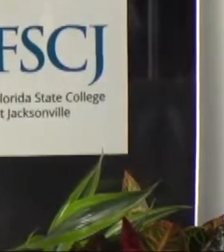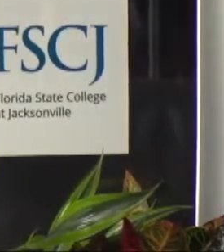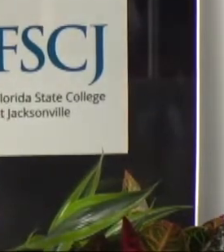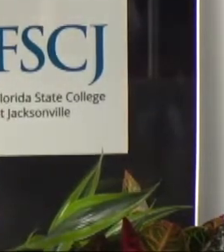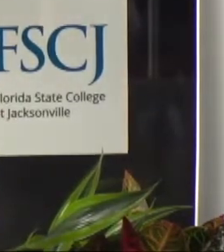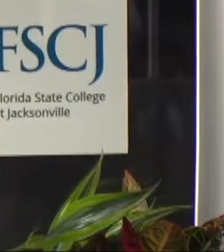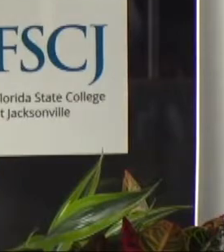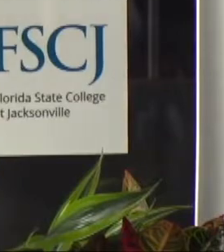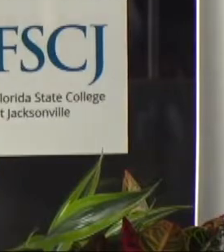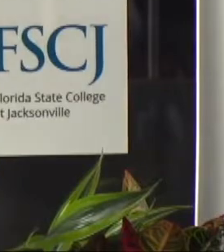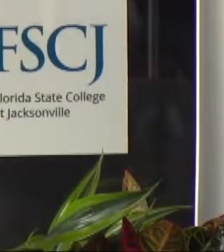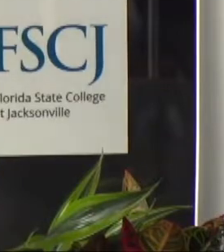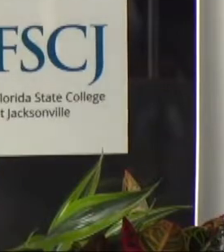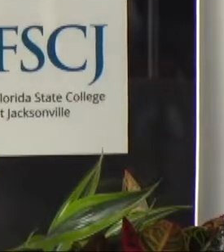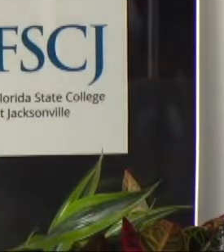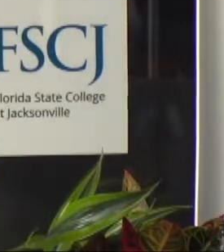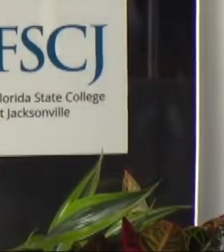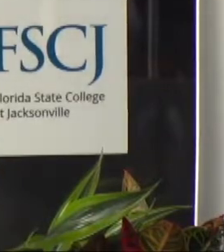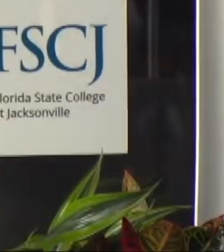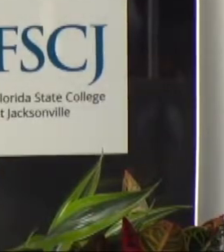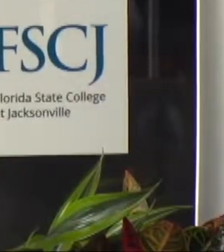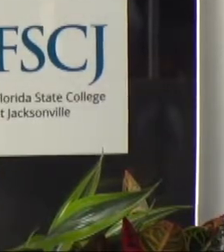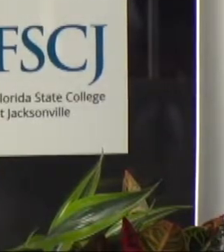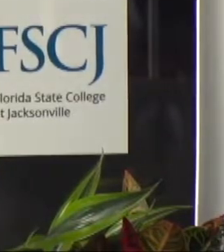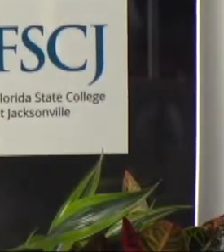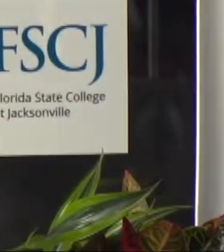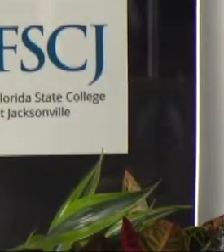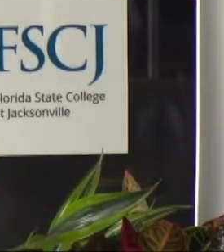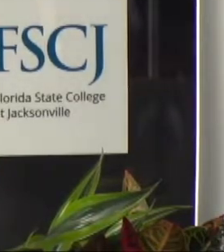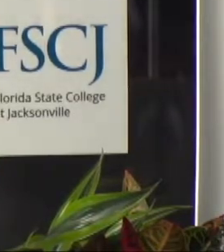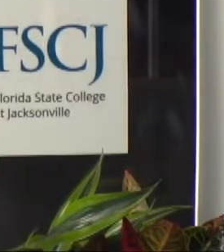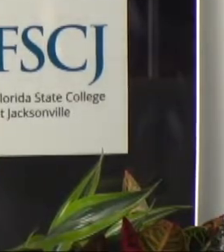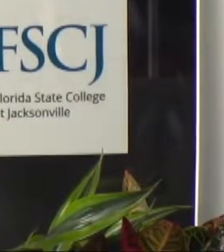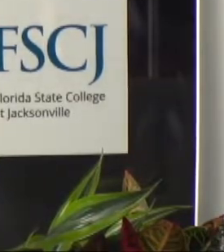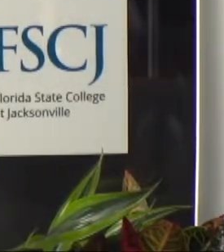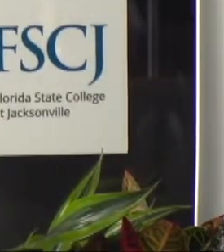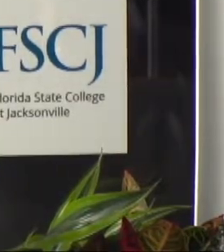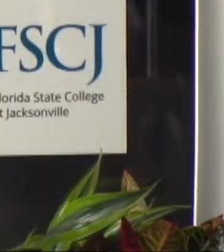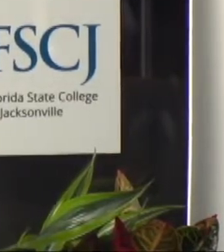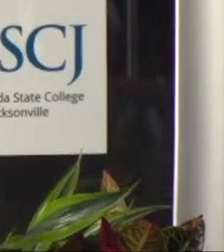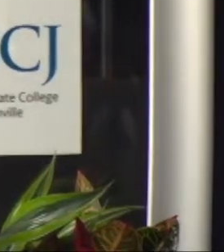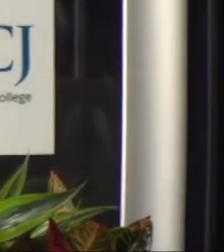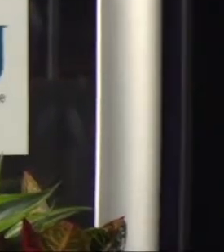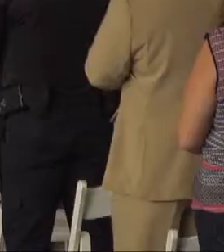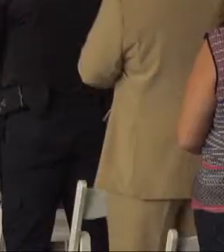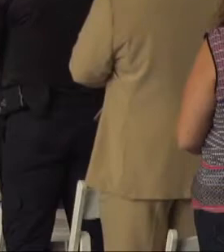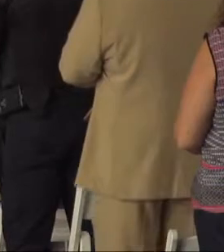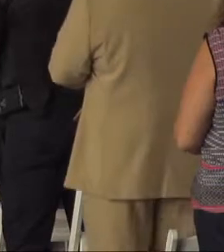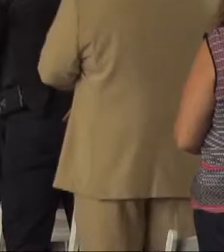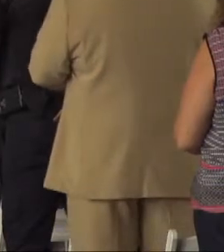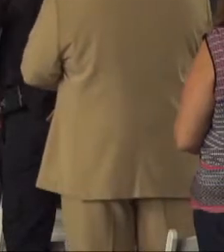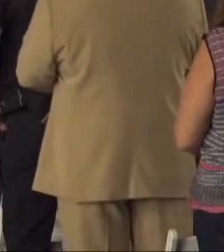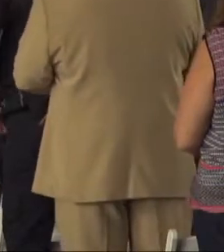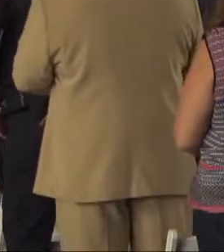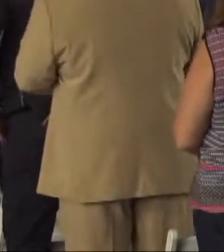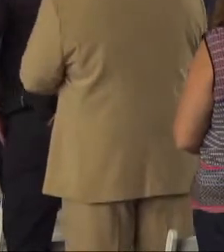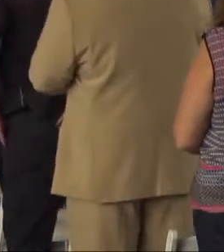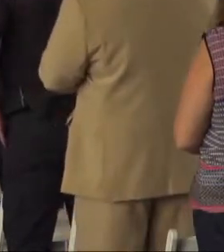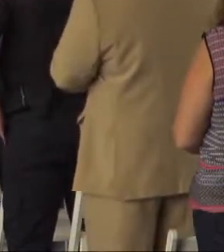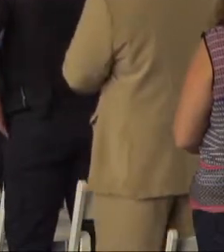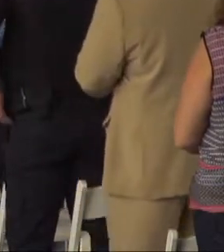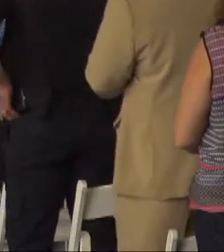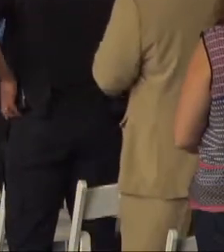A new day is gonna break through the night, break through all